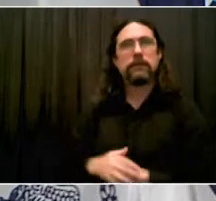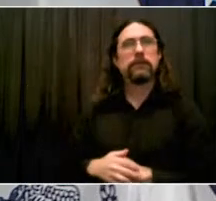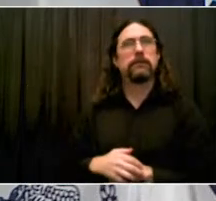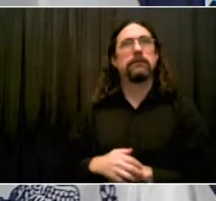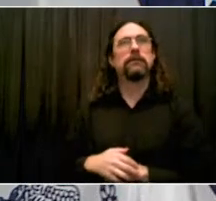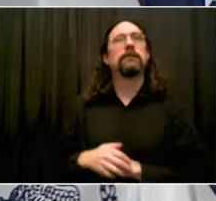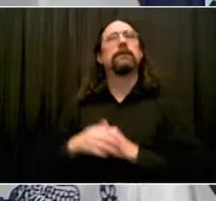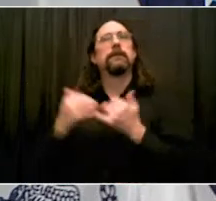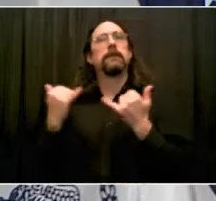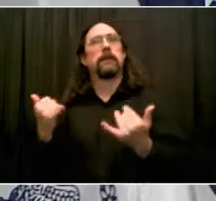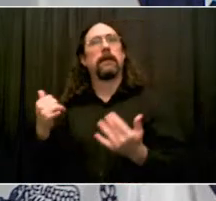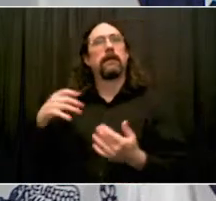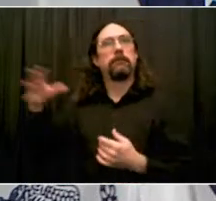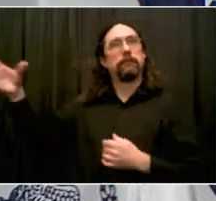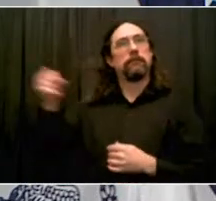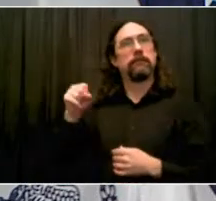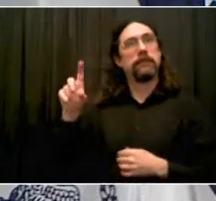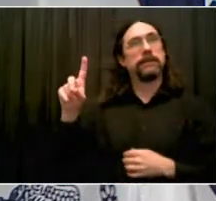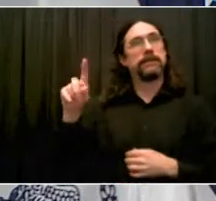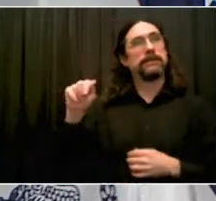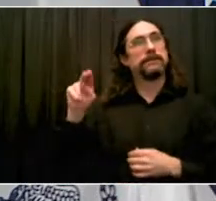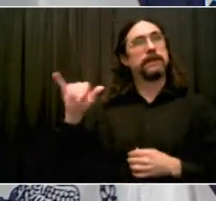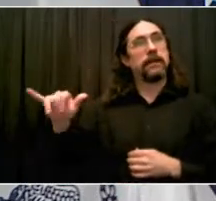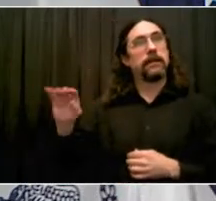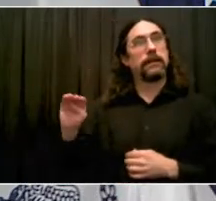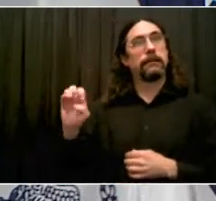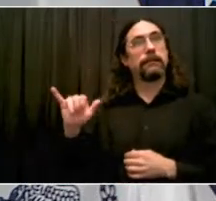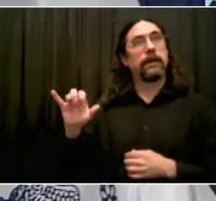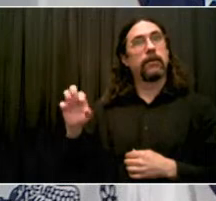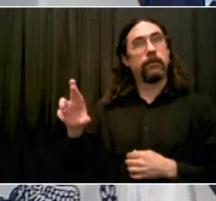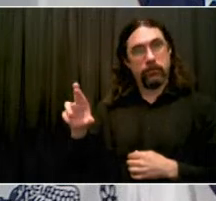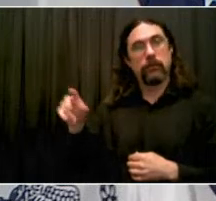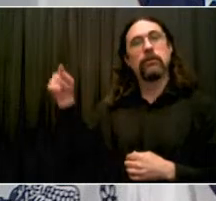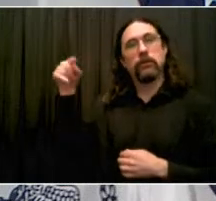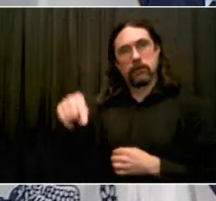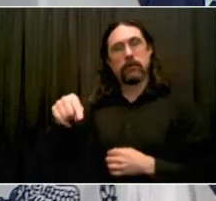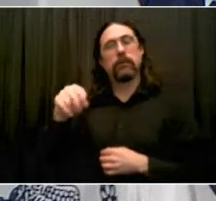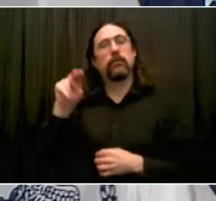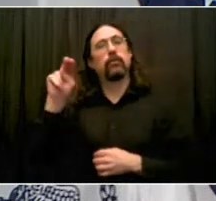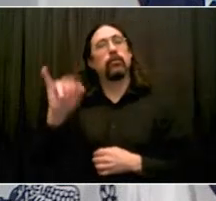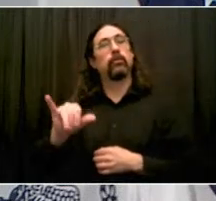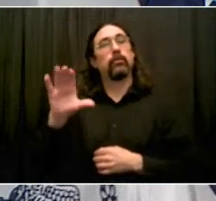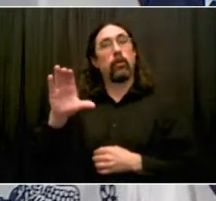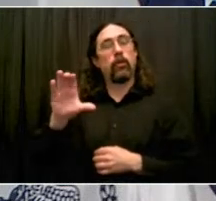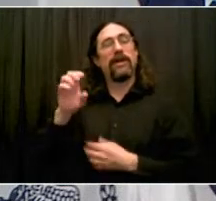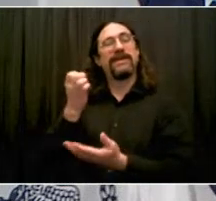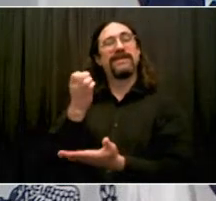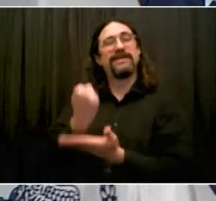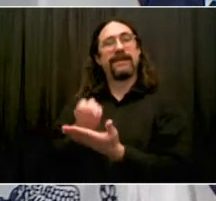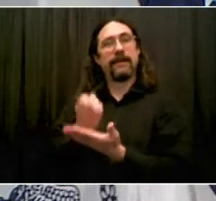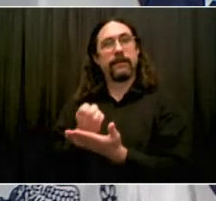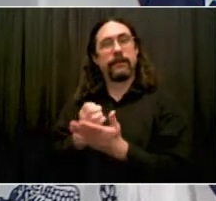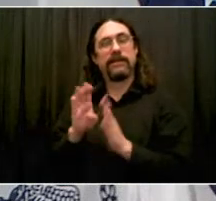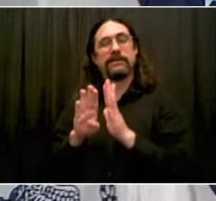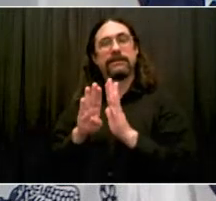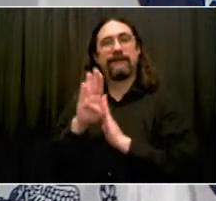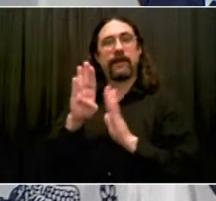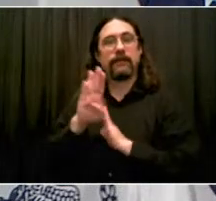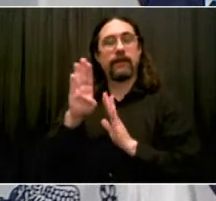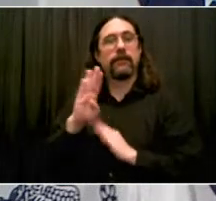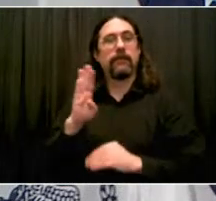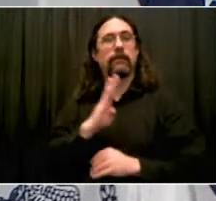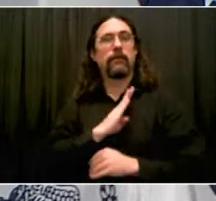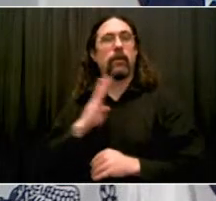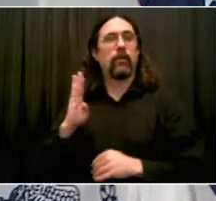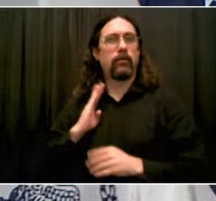The EDC we depend on to spark economic activity and growth and create jobs. And Danny Meyer will provide